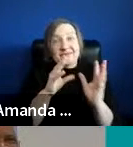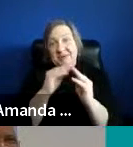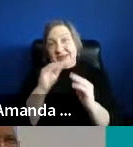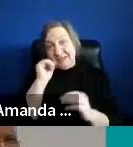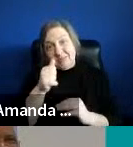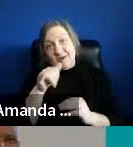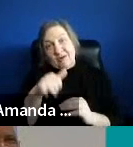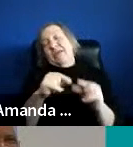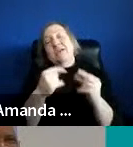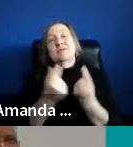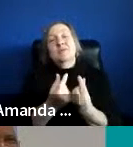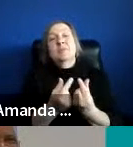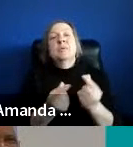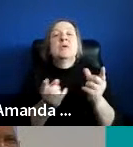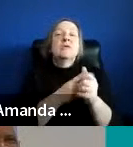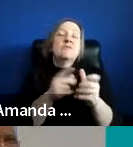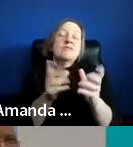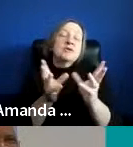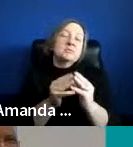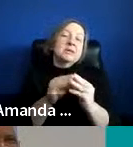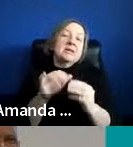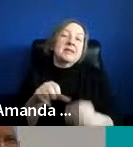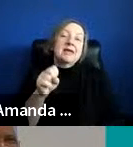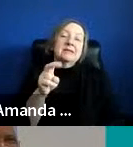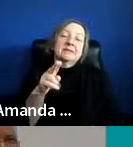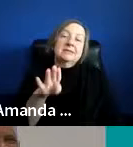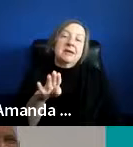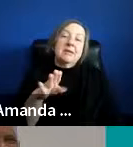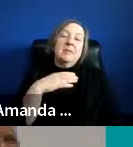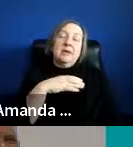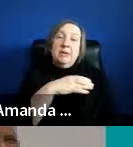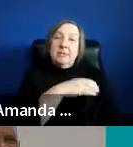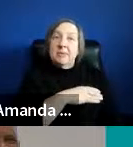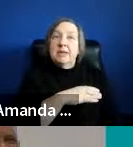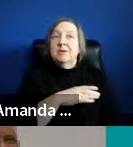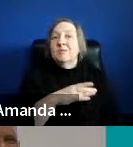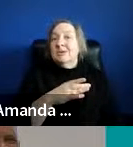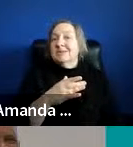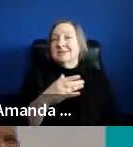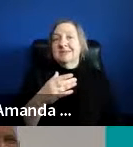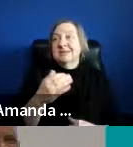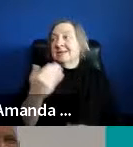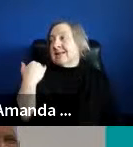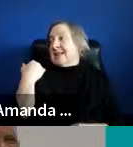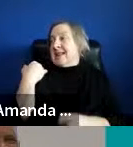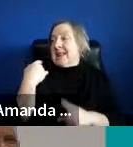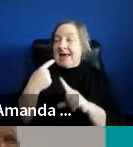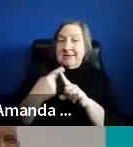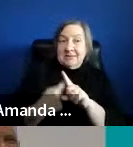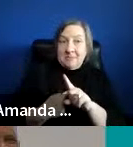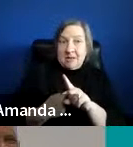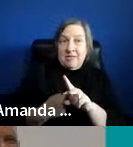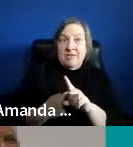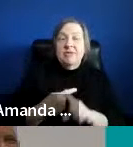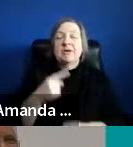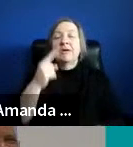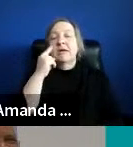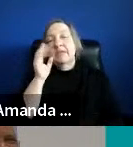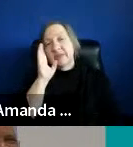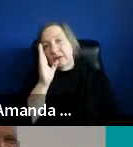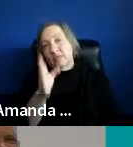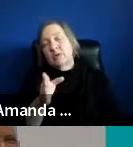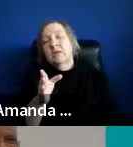group. The first meeting of that subcommittee was late last month. You know, I think there will be